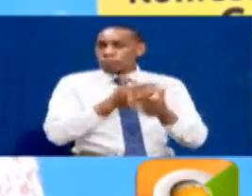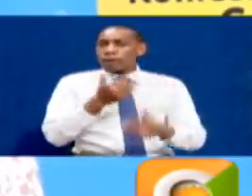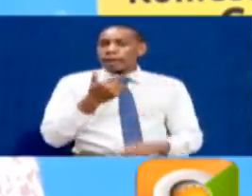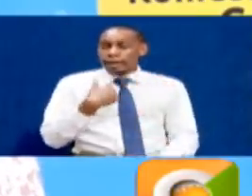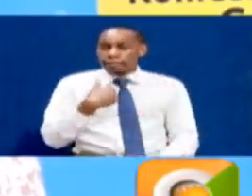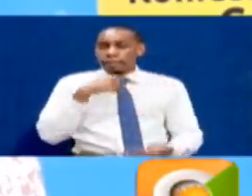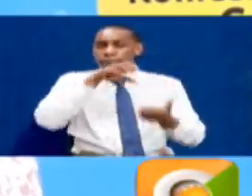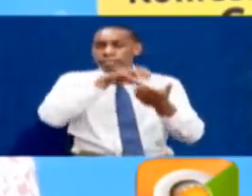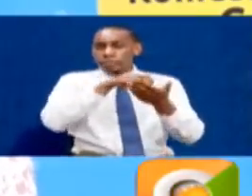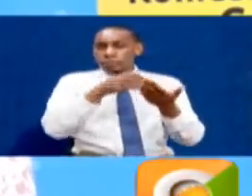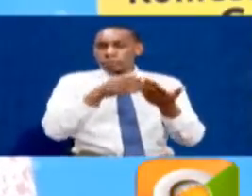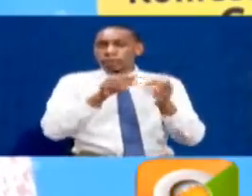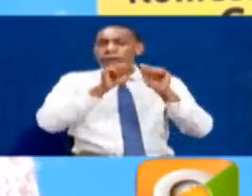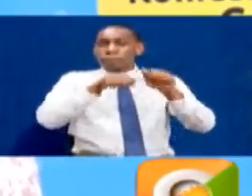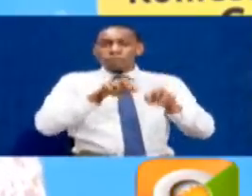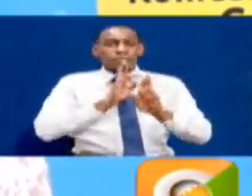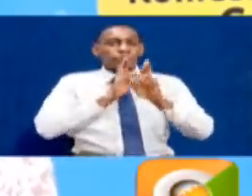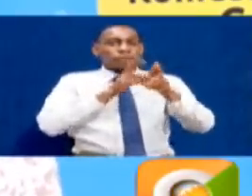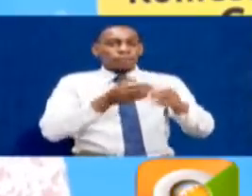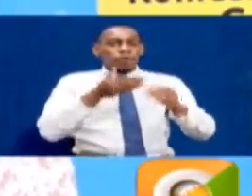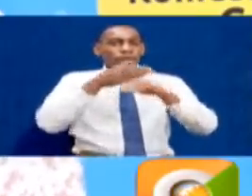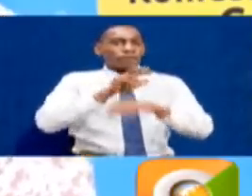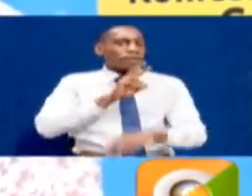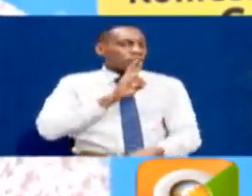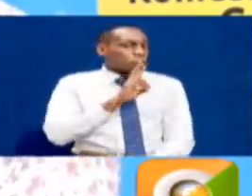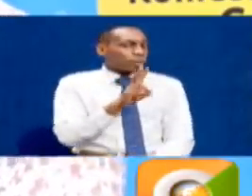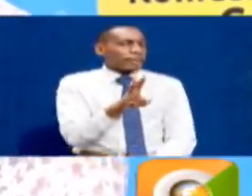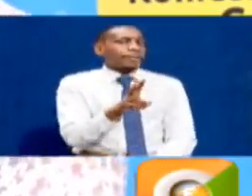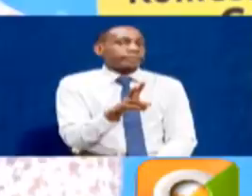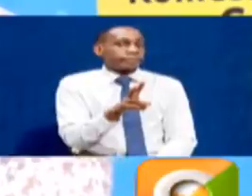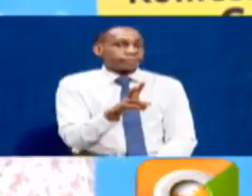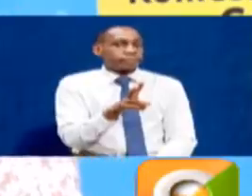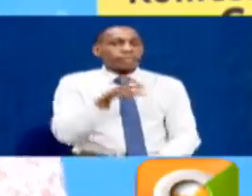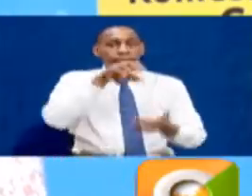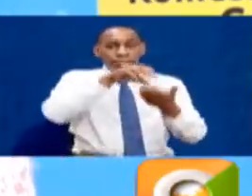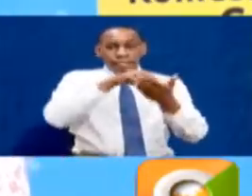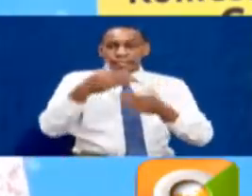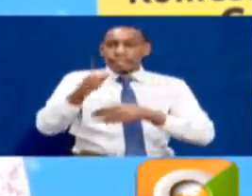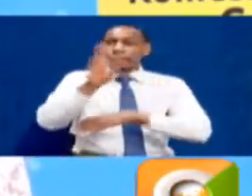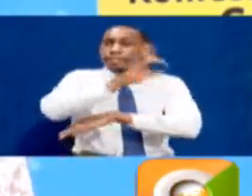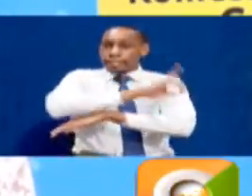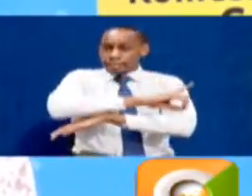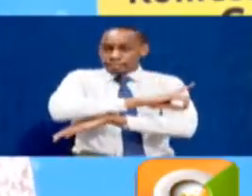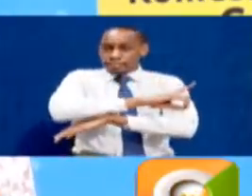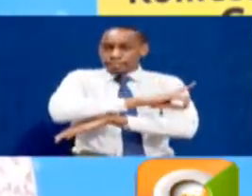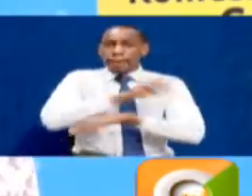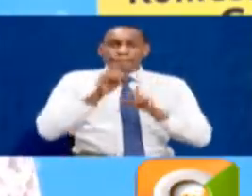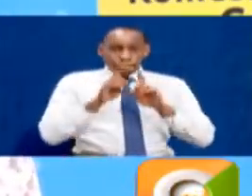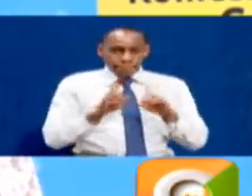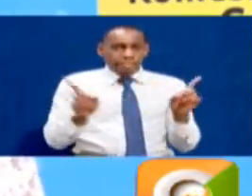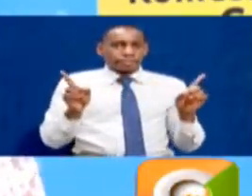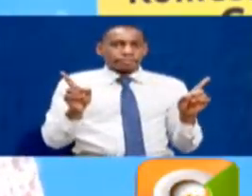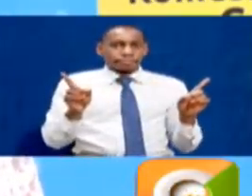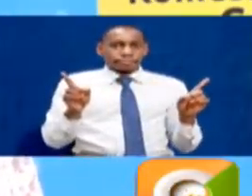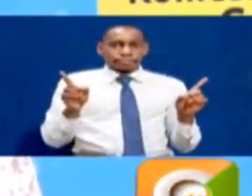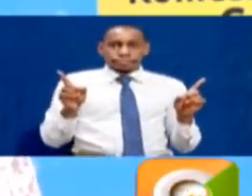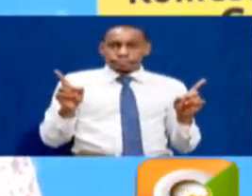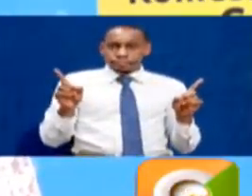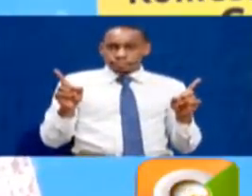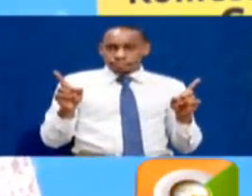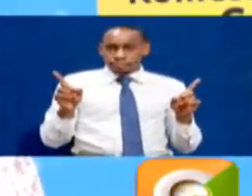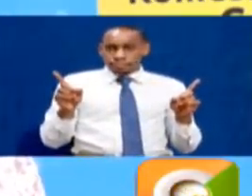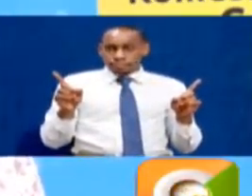to a point where we are going to report even over 200 cases per day. But as